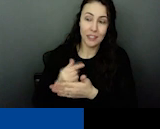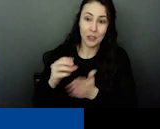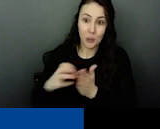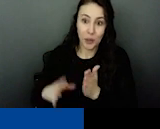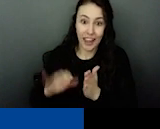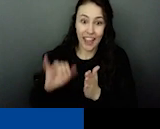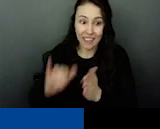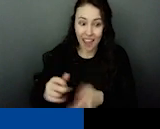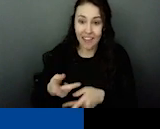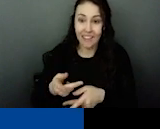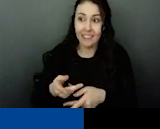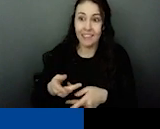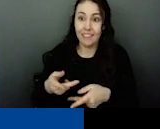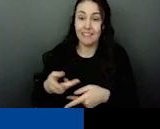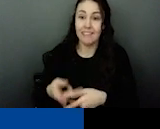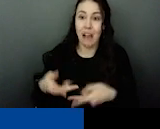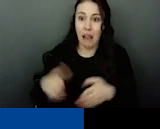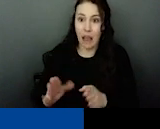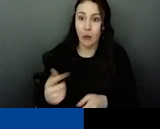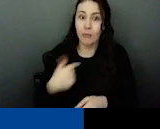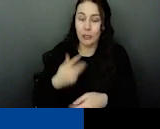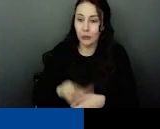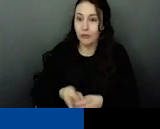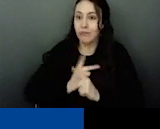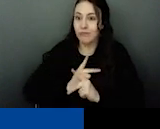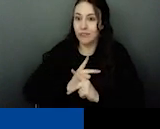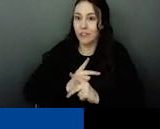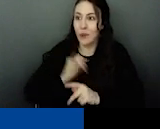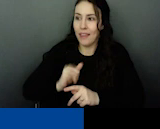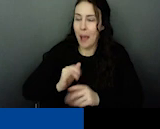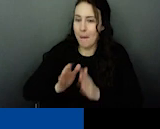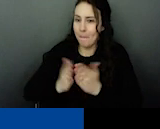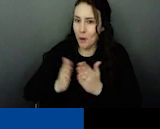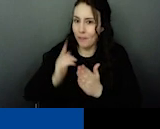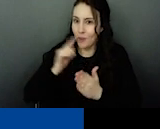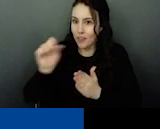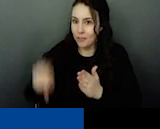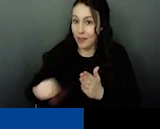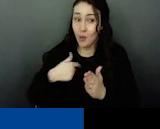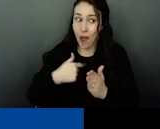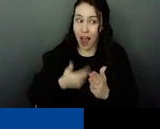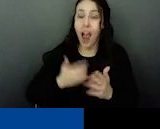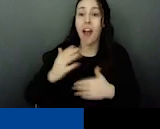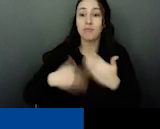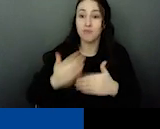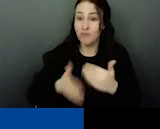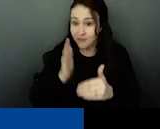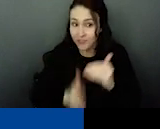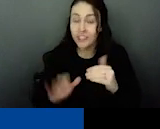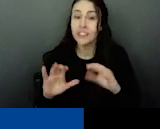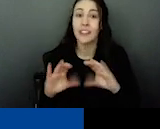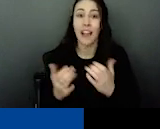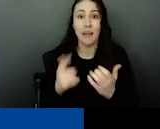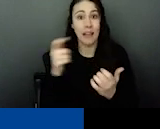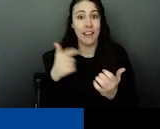whole semester versus 2 hours at a time. And so I got through that class because I was able to have that book. But